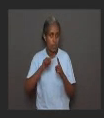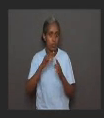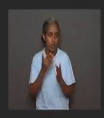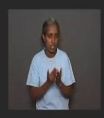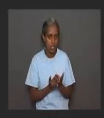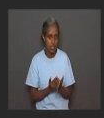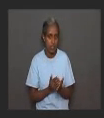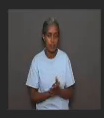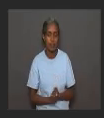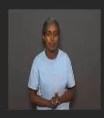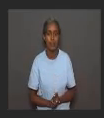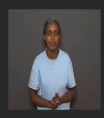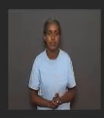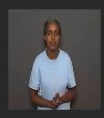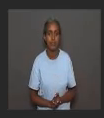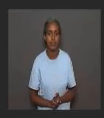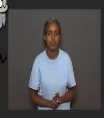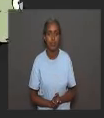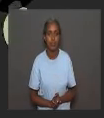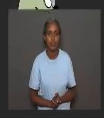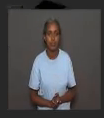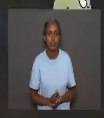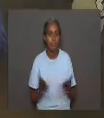Let's get back to our lesson.